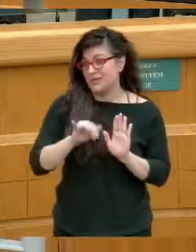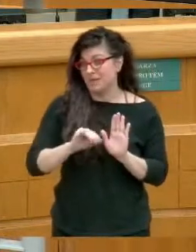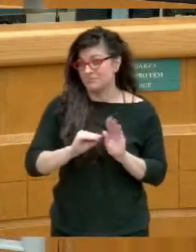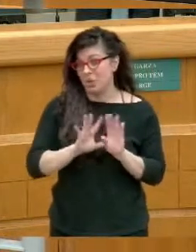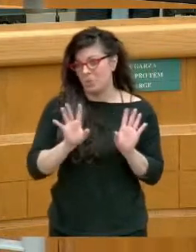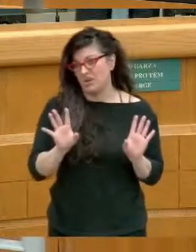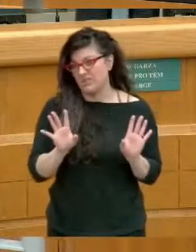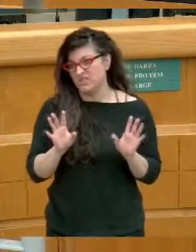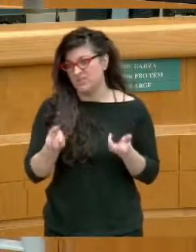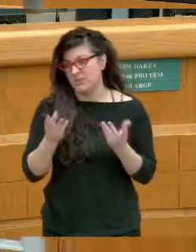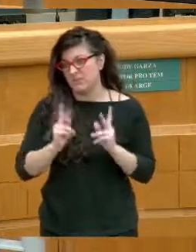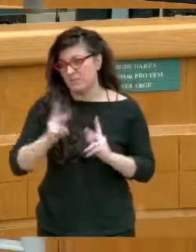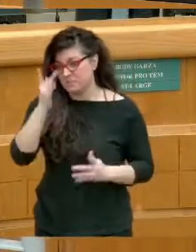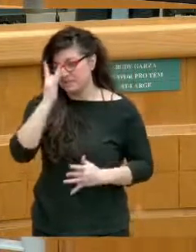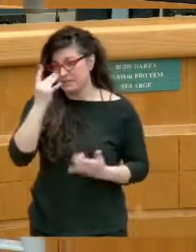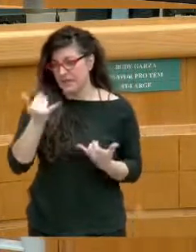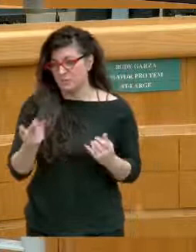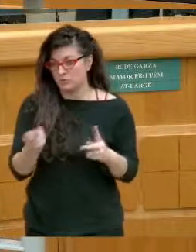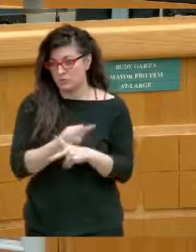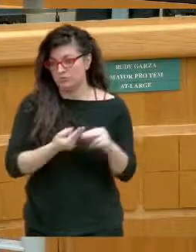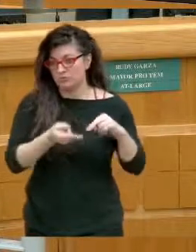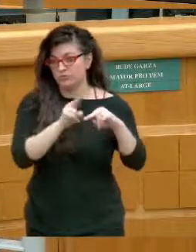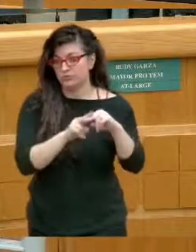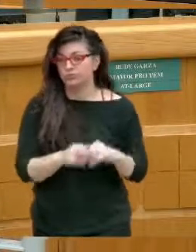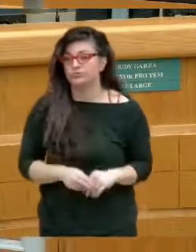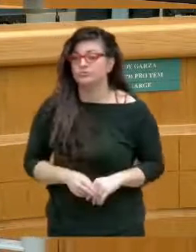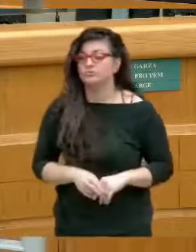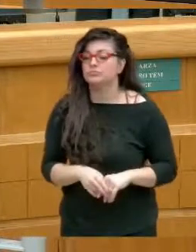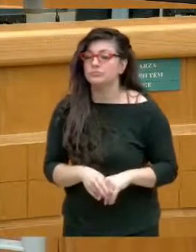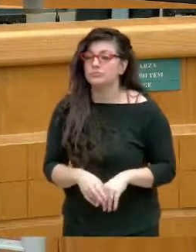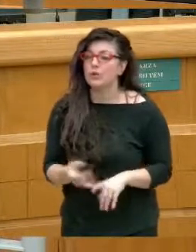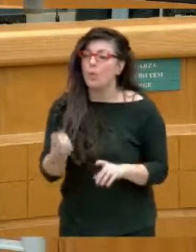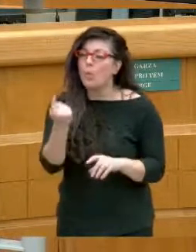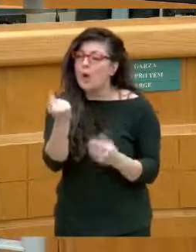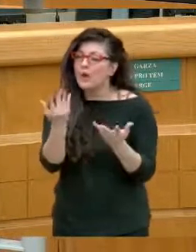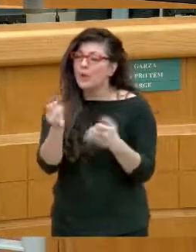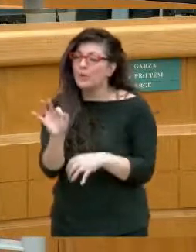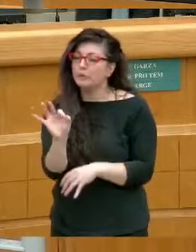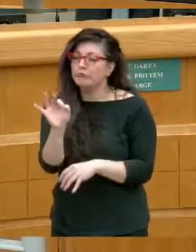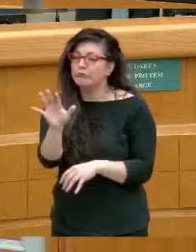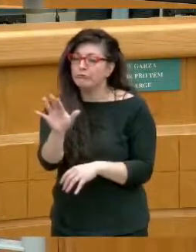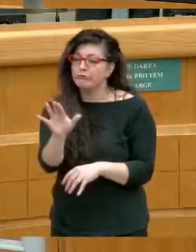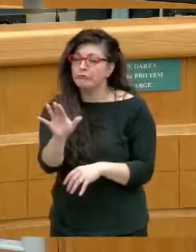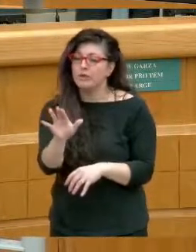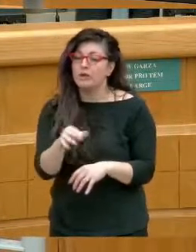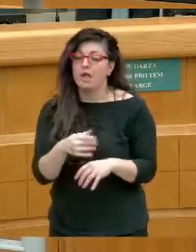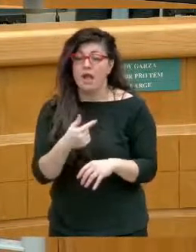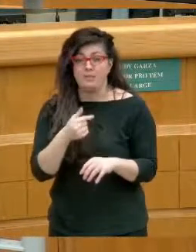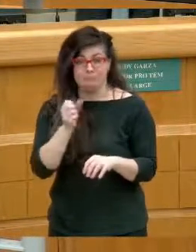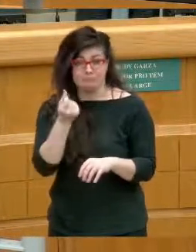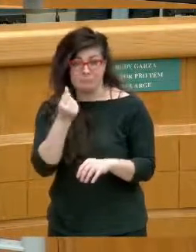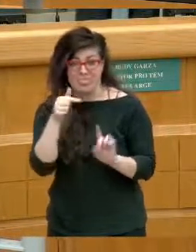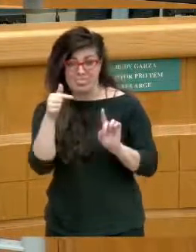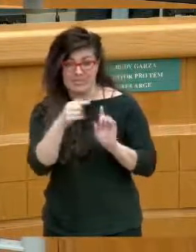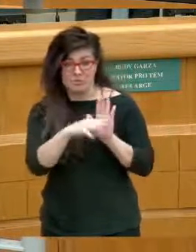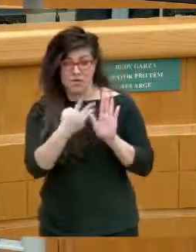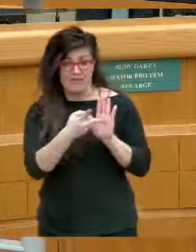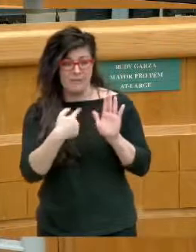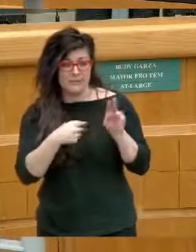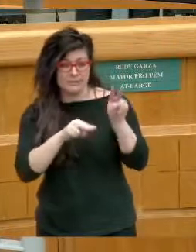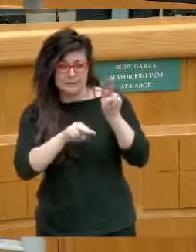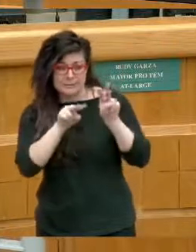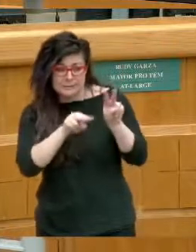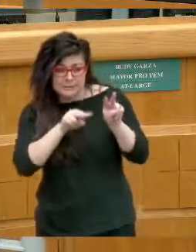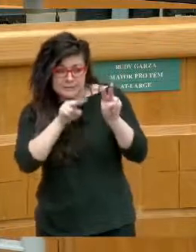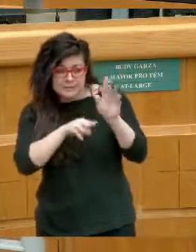cases. One thing that I don't think is very obvious from this graph that I want to point out, and I've been watching this for over a